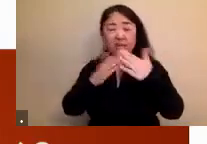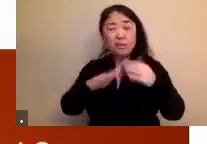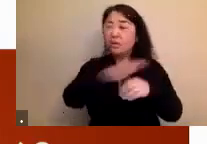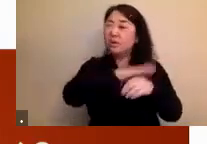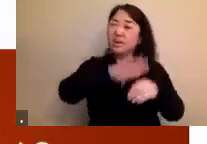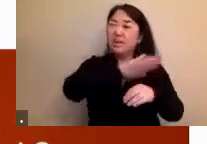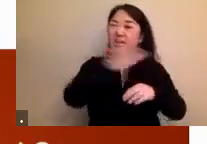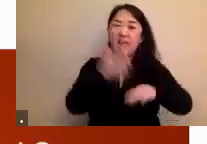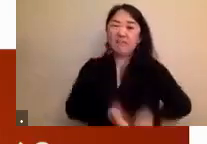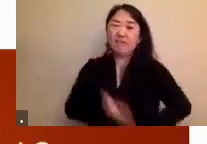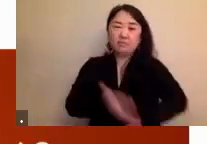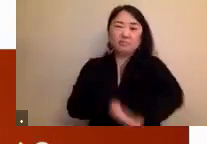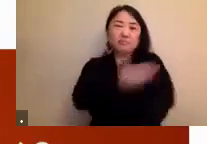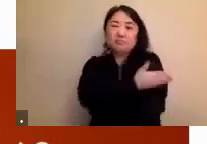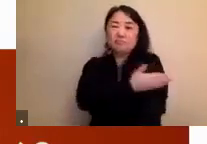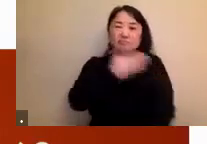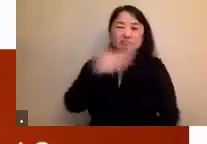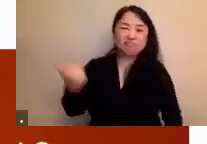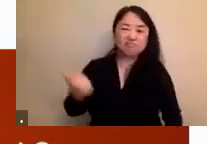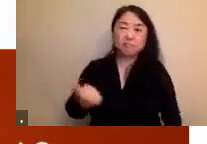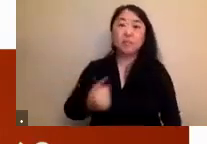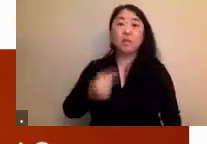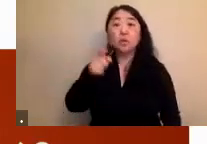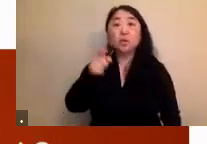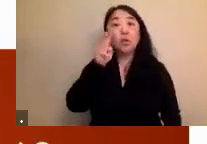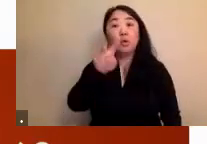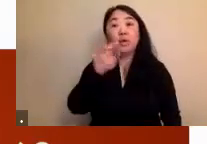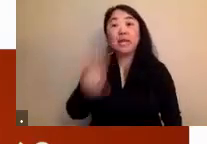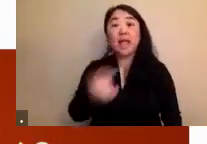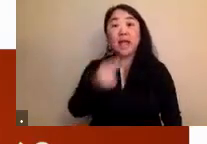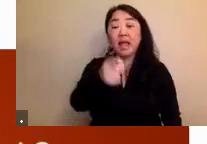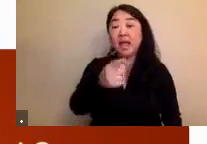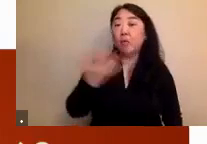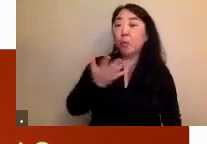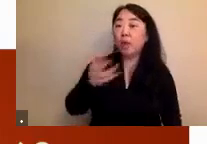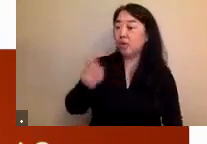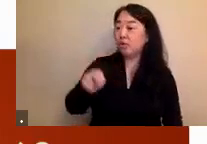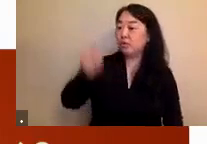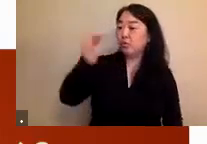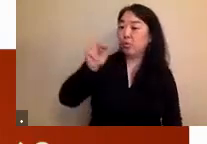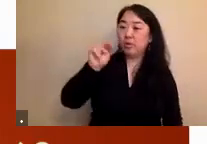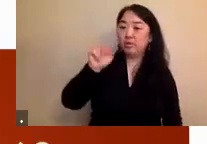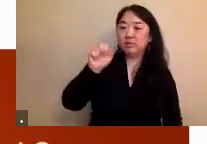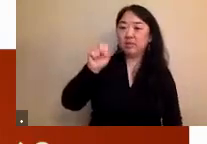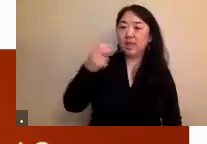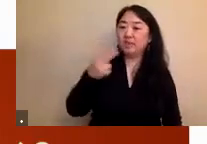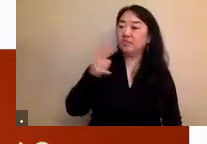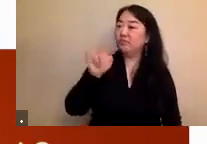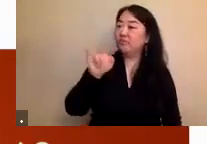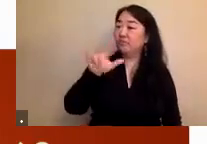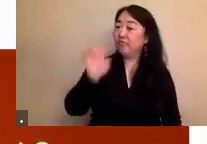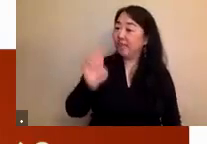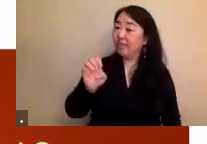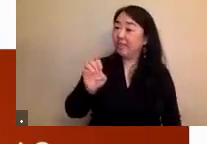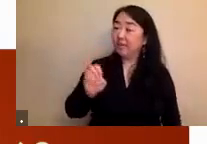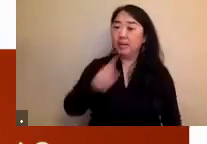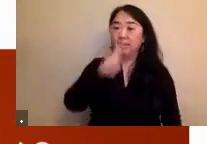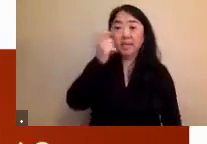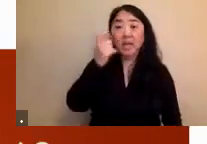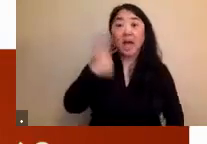themselves. What you're looking at here is North Nashville. And I brought this up because there is an